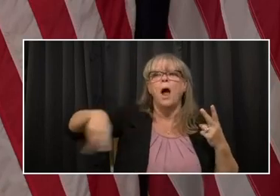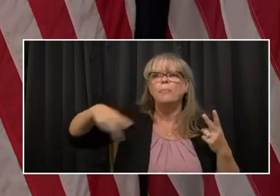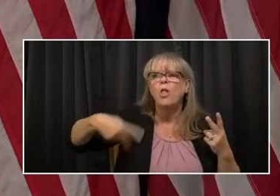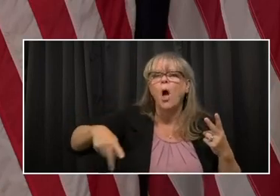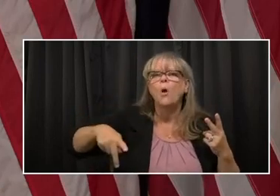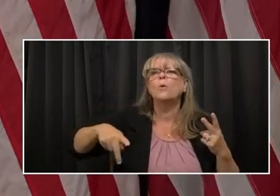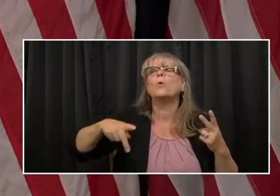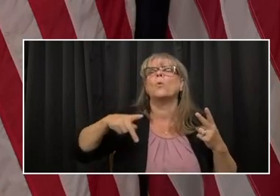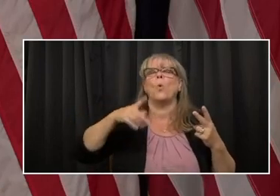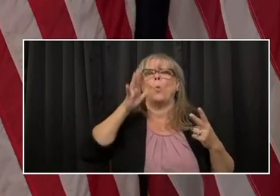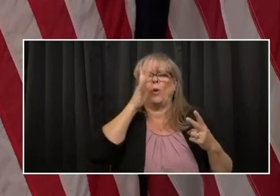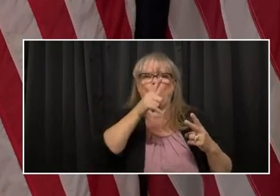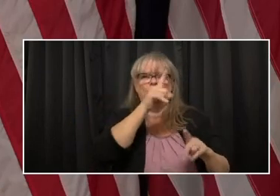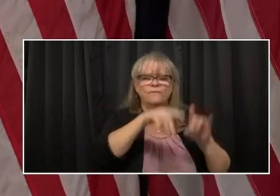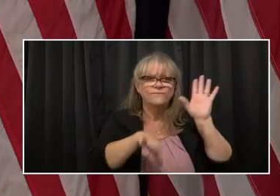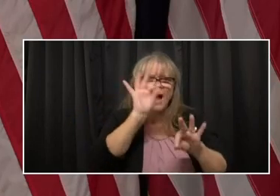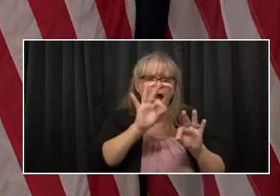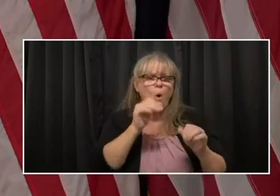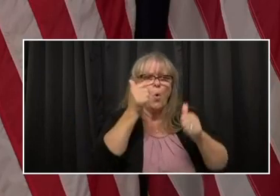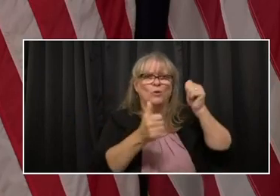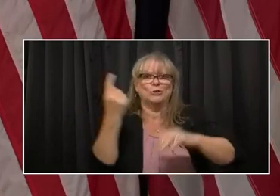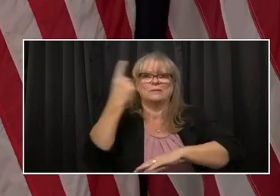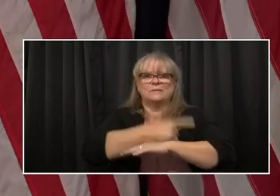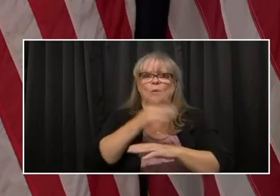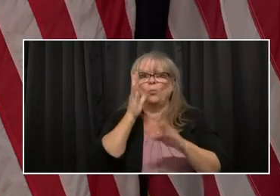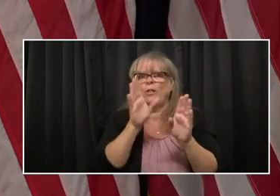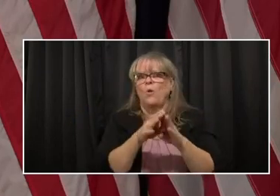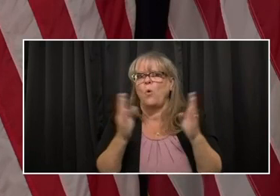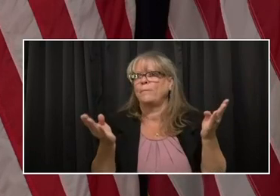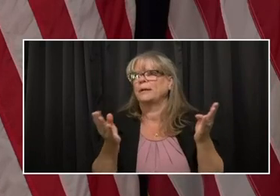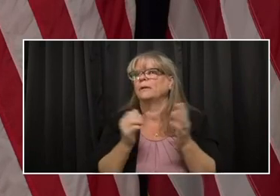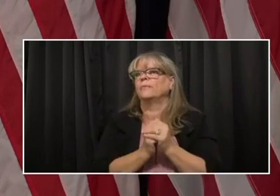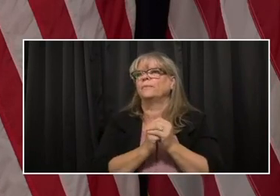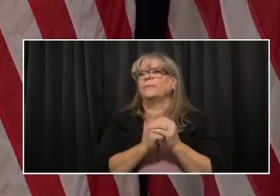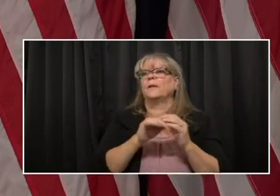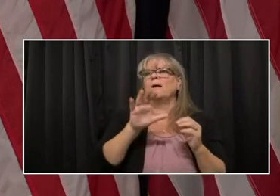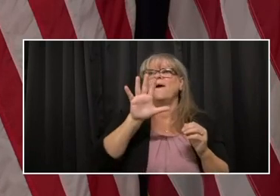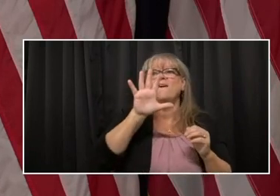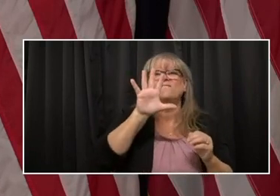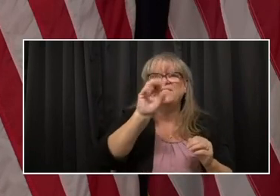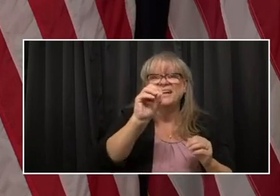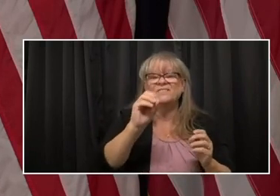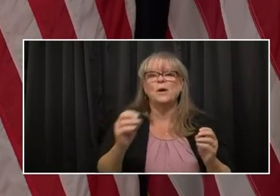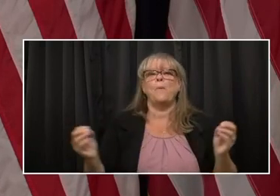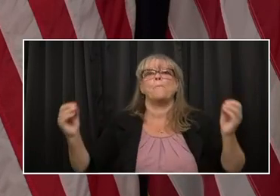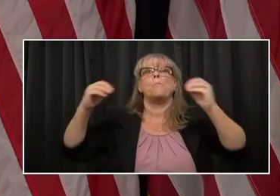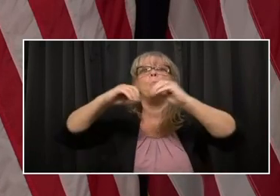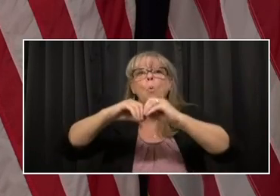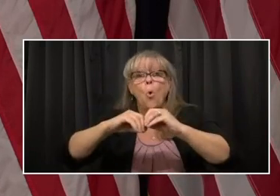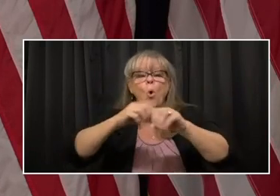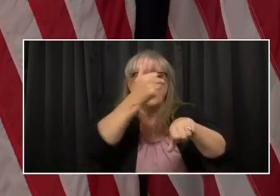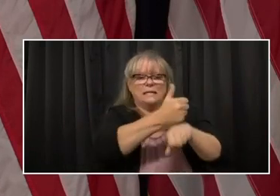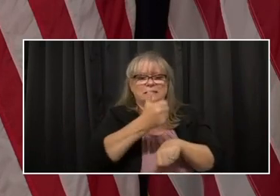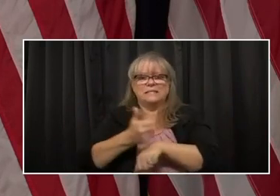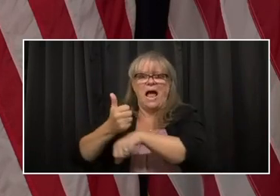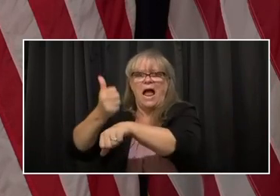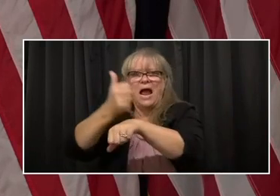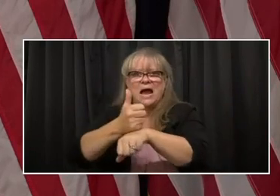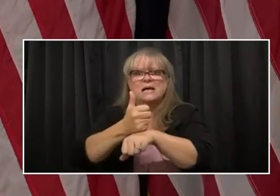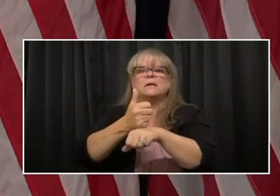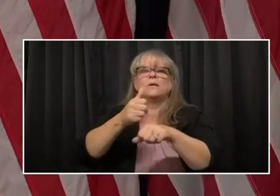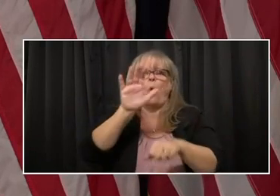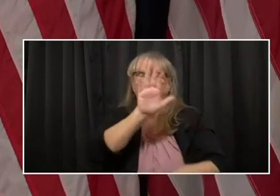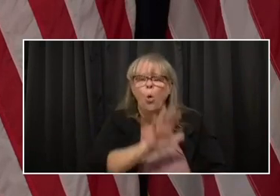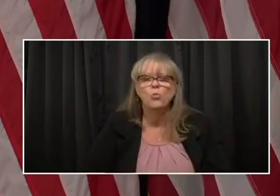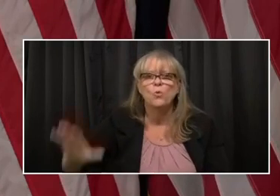open. Over 50 community testing sites across the state at covid19.colorado.gov. So if you want